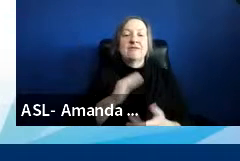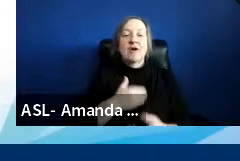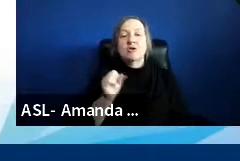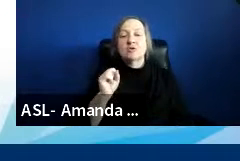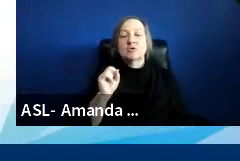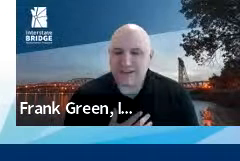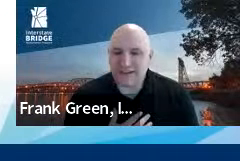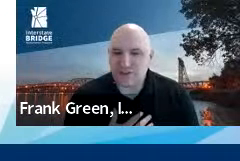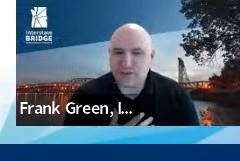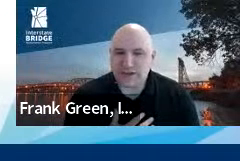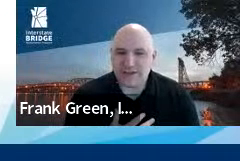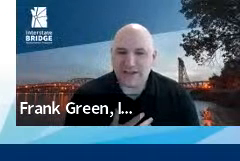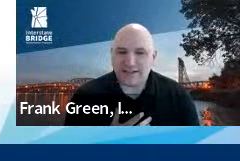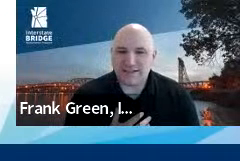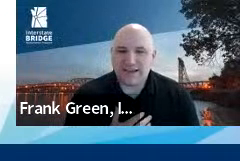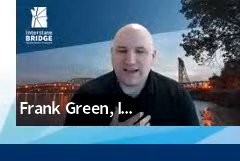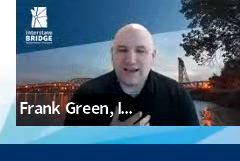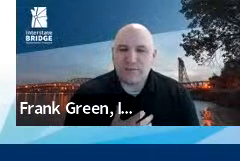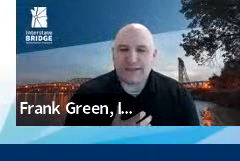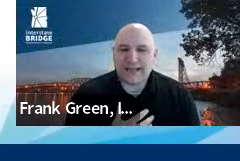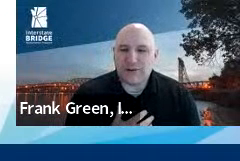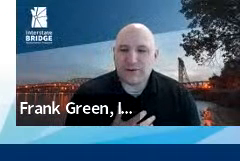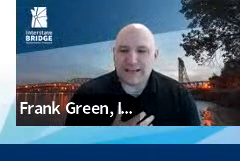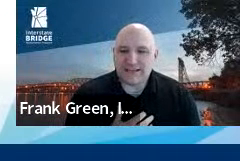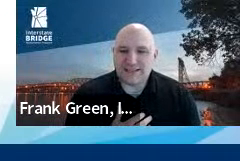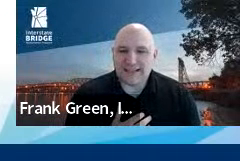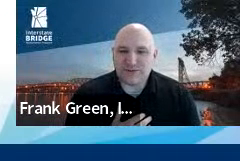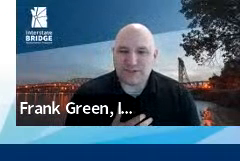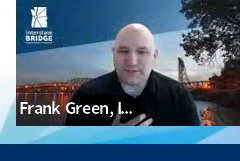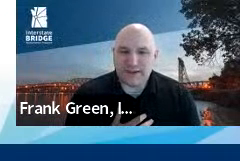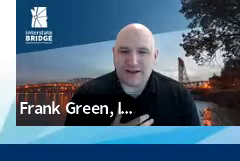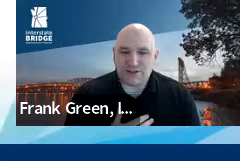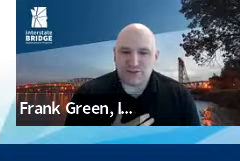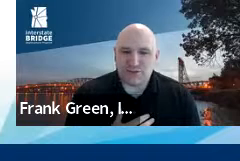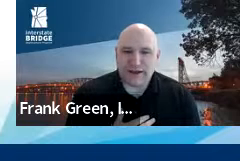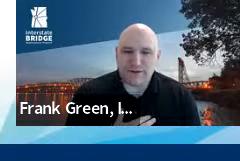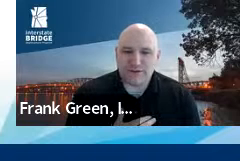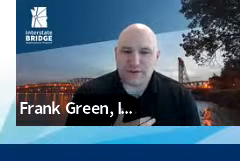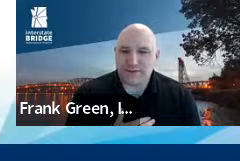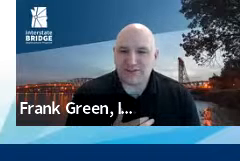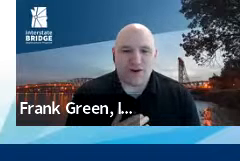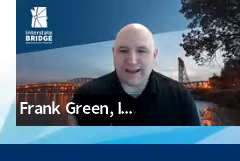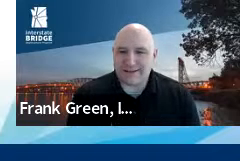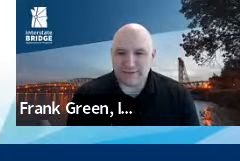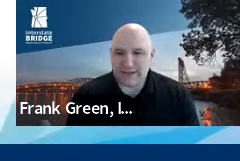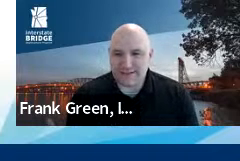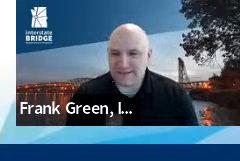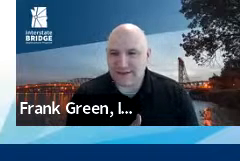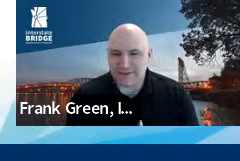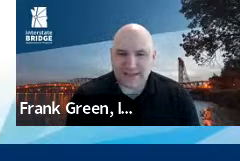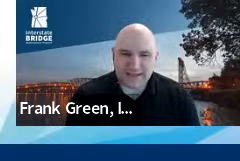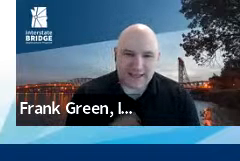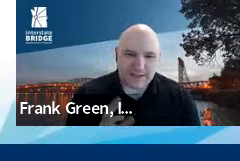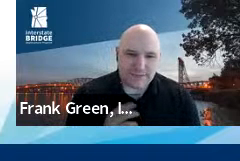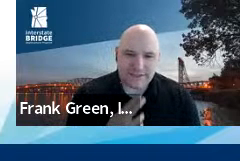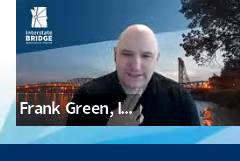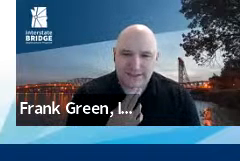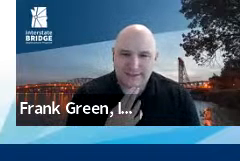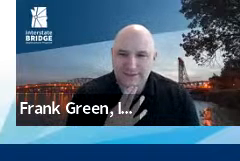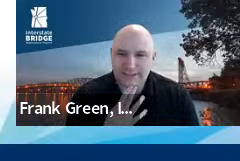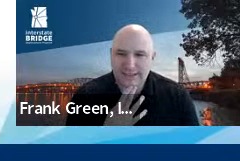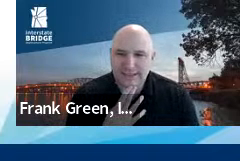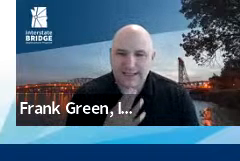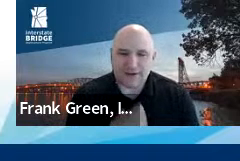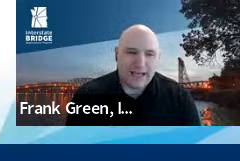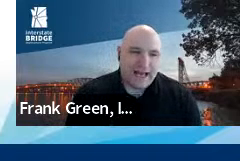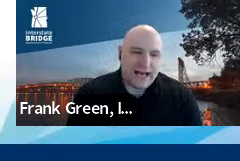say use of Excel spreadsheets. But then I realized that's really maybe not a superpower, so maybe sarcasm then, since I was saying that. But